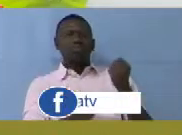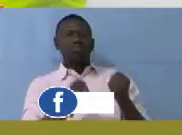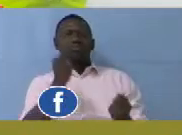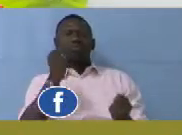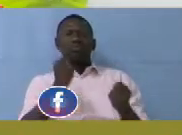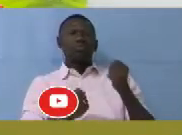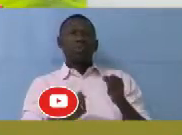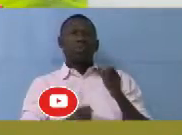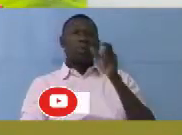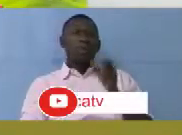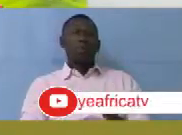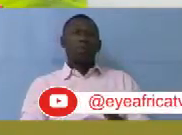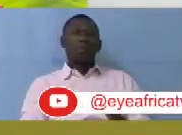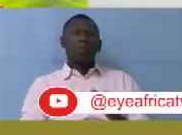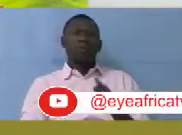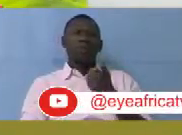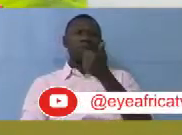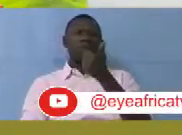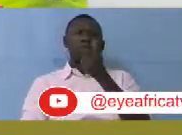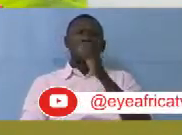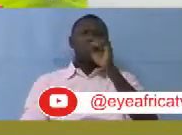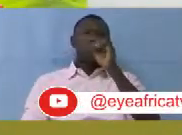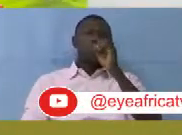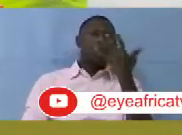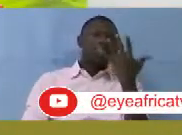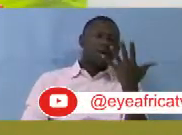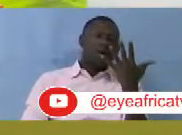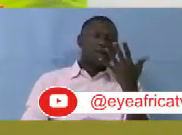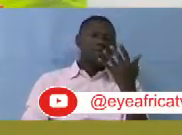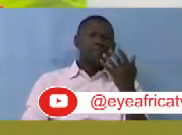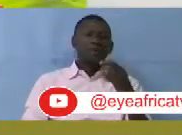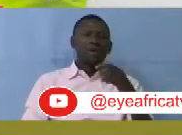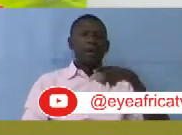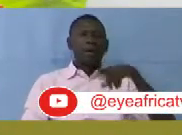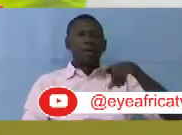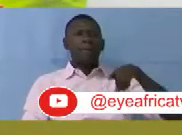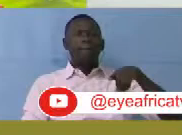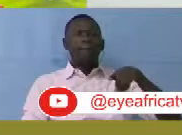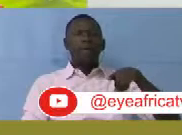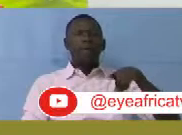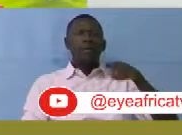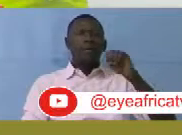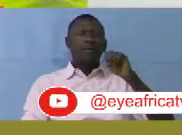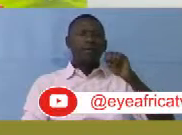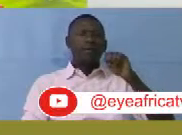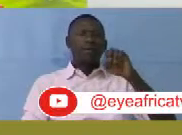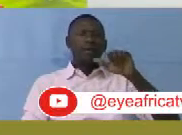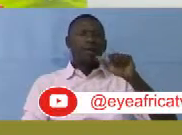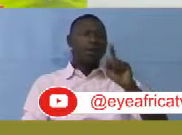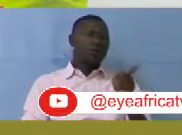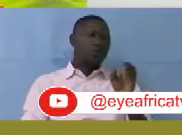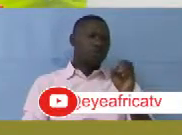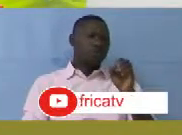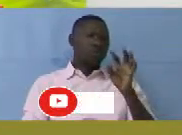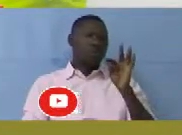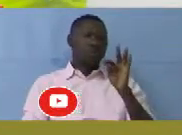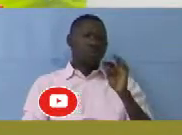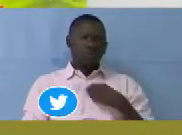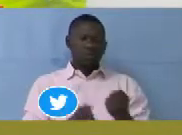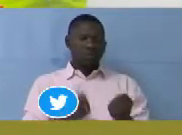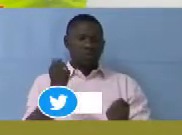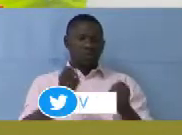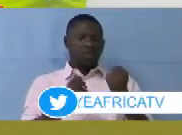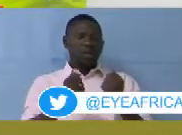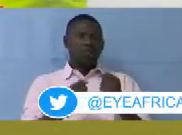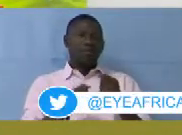think. But you know, 605 Piso in the Babu, I remember in the car. Yeah, he was sitting at the back, they were driving him. The searing coma, Molle